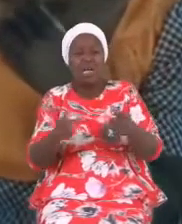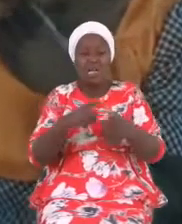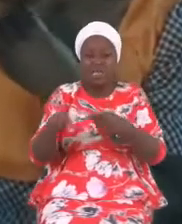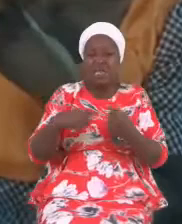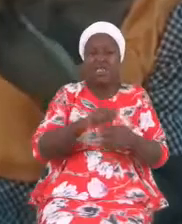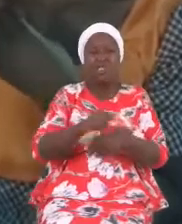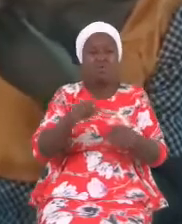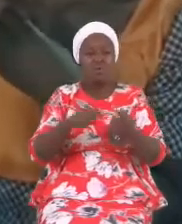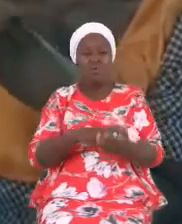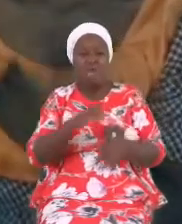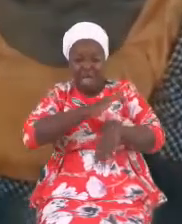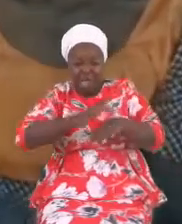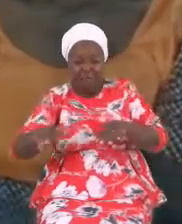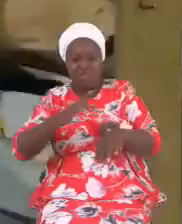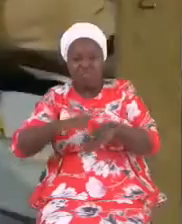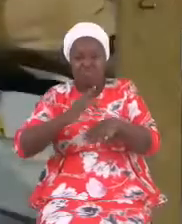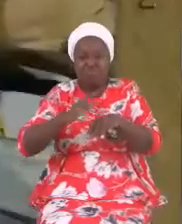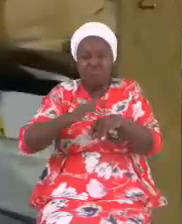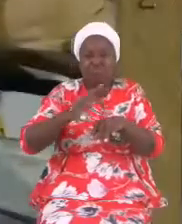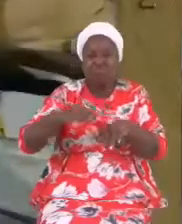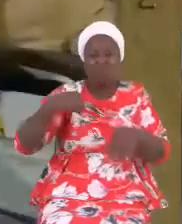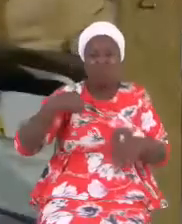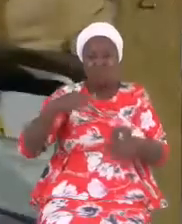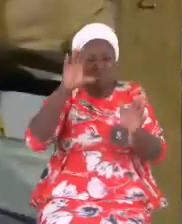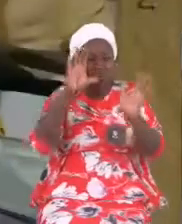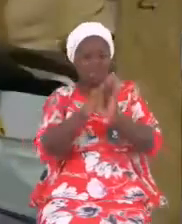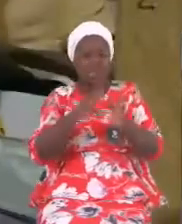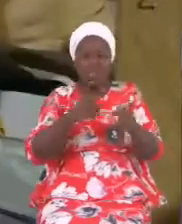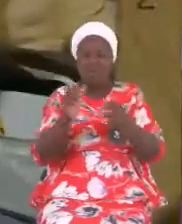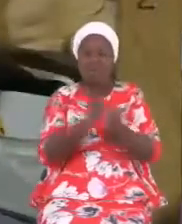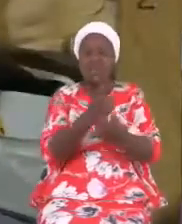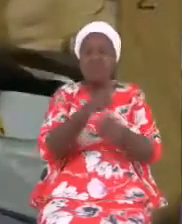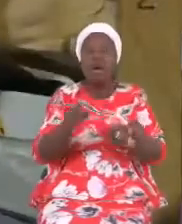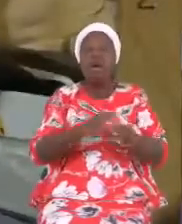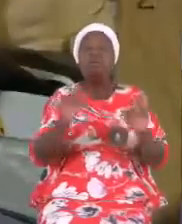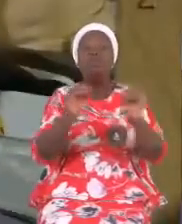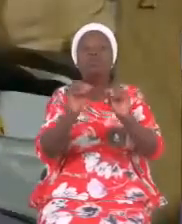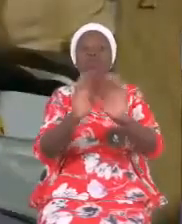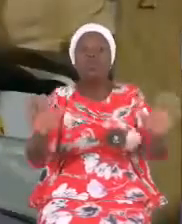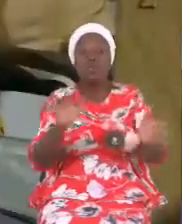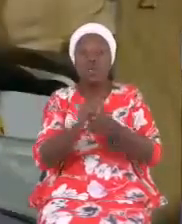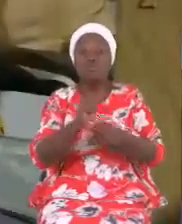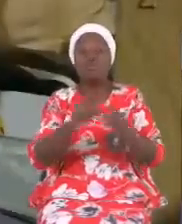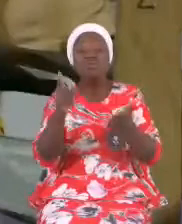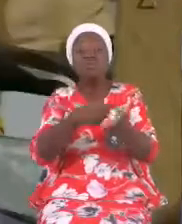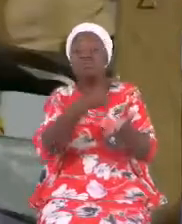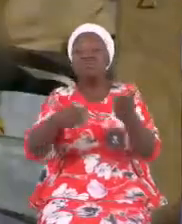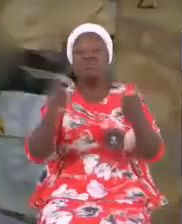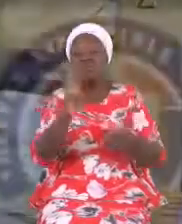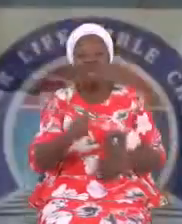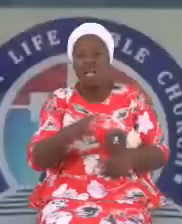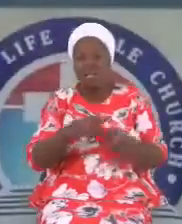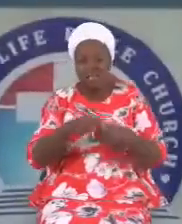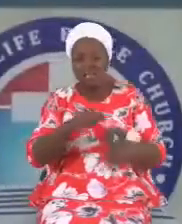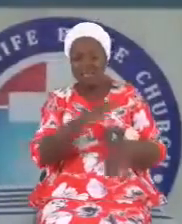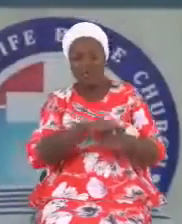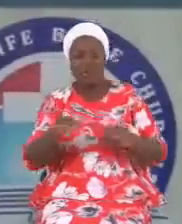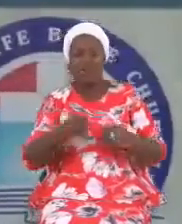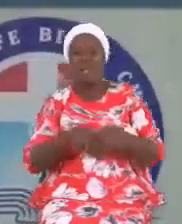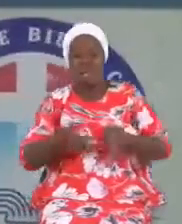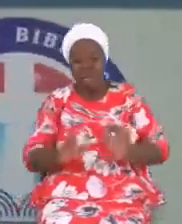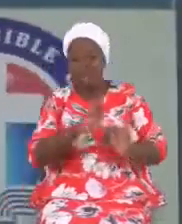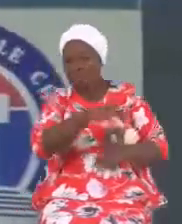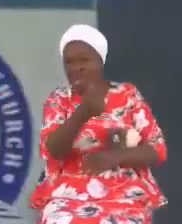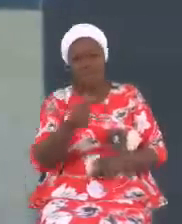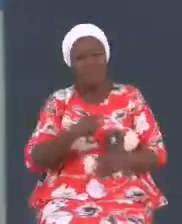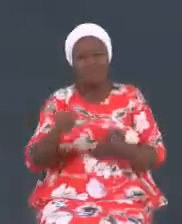pornography with liberty. And there is nothing that will check them. They do not allow any check